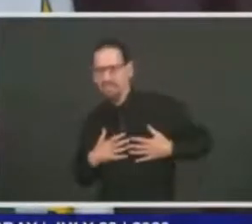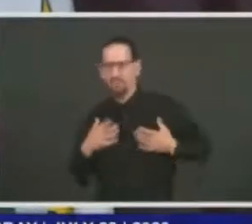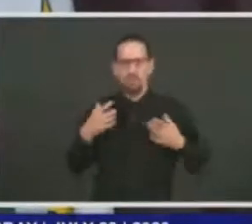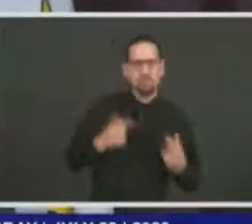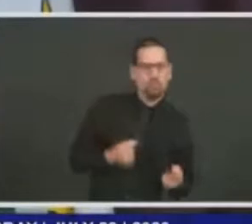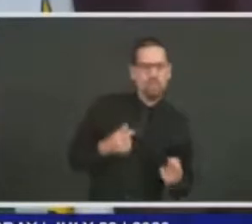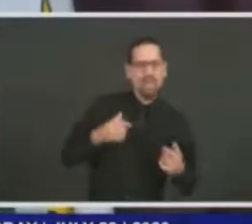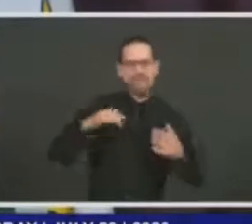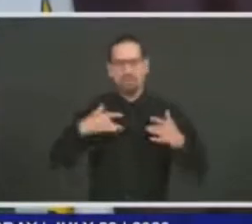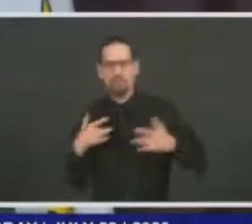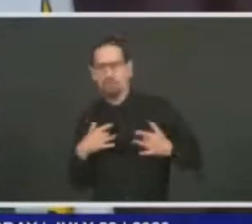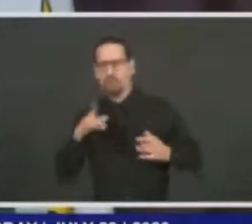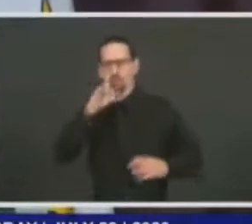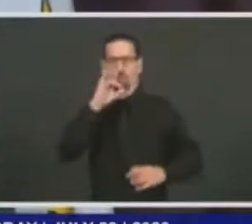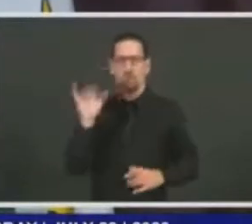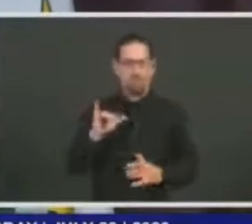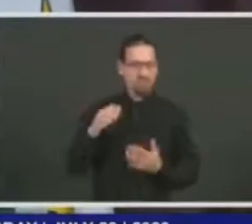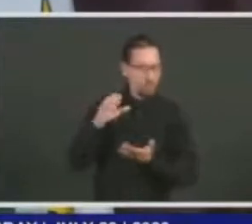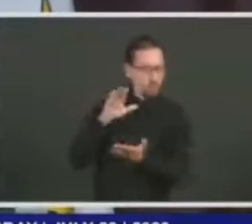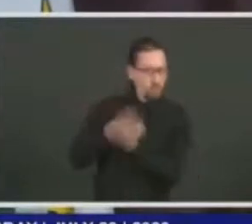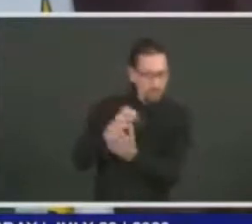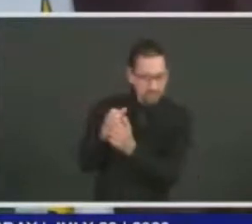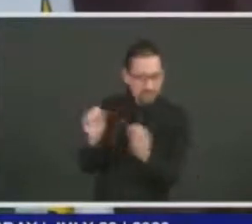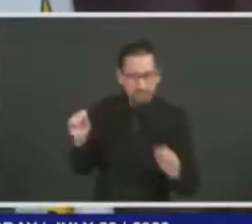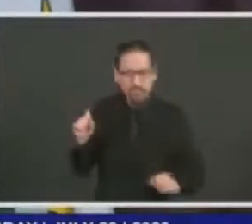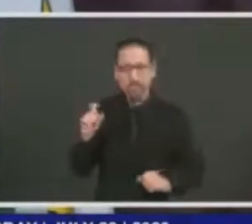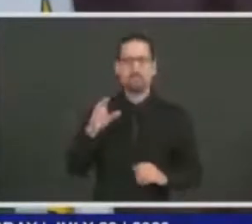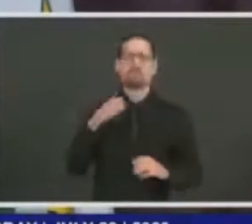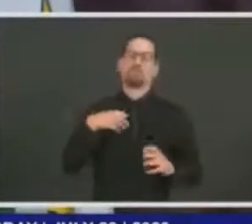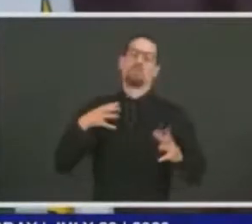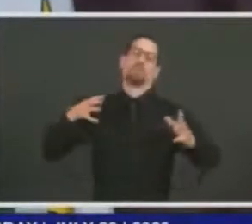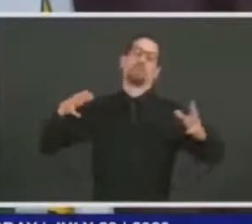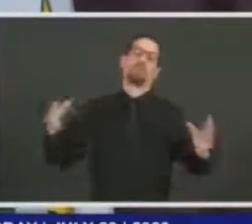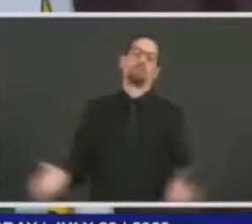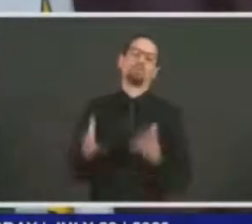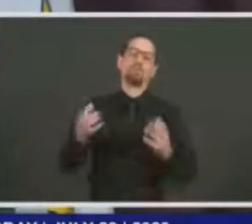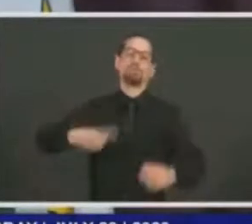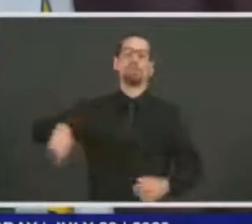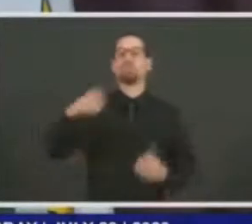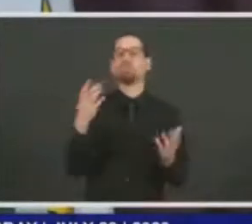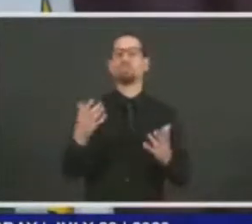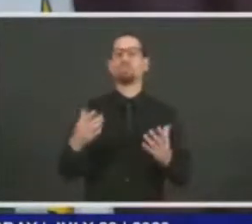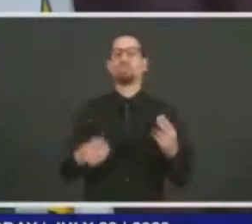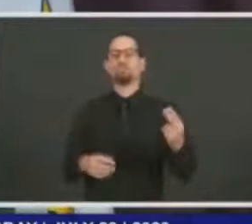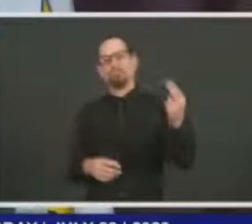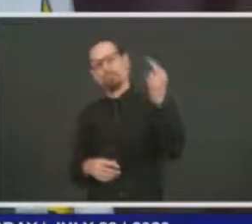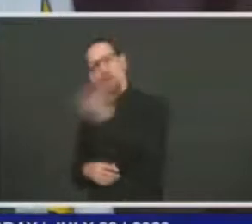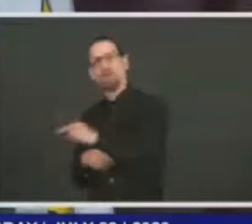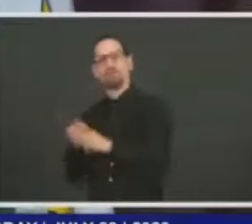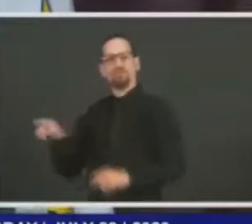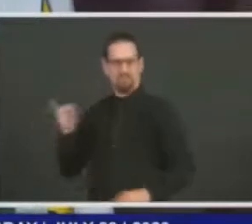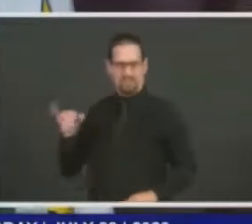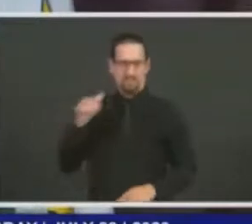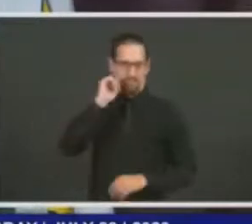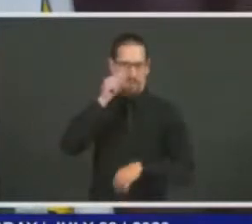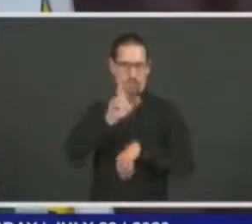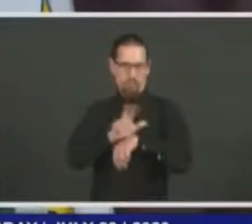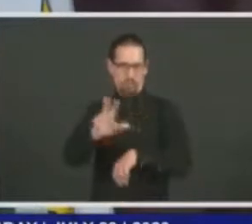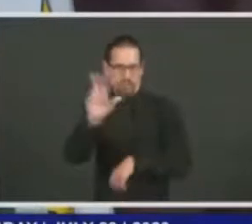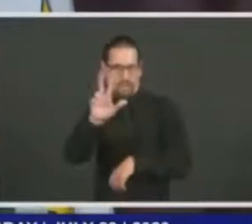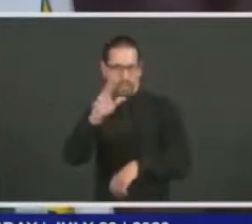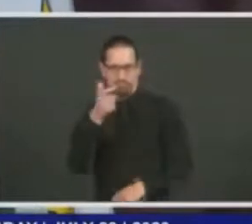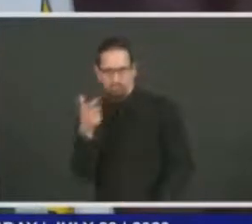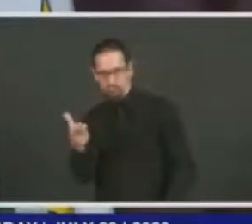safely get kids back to school, I would encourage you to tune in tomorrow, 3 o'clock, Facebook, hear from Director Hawkins